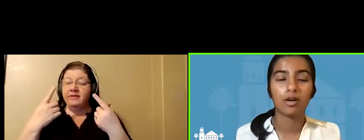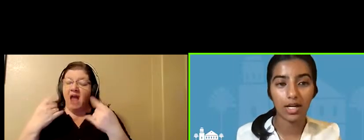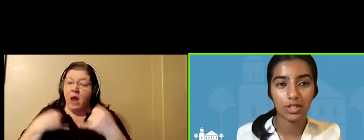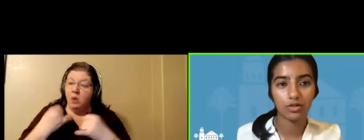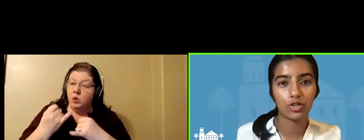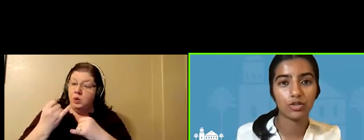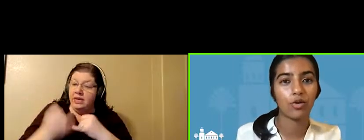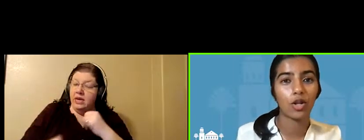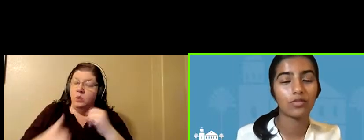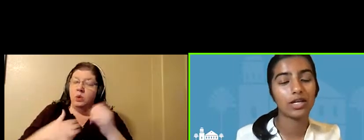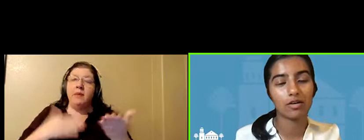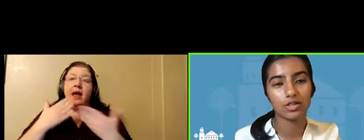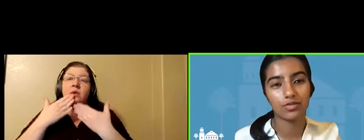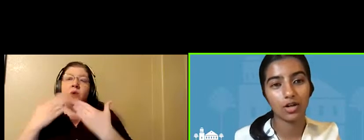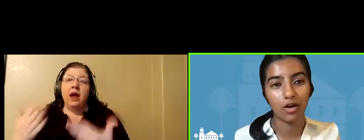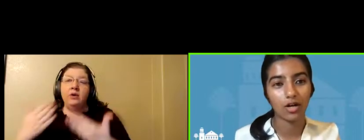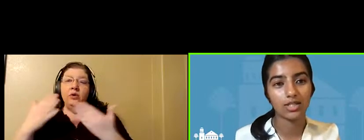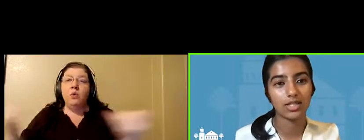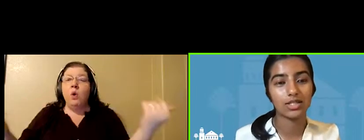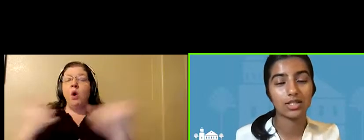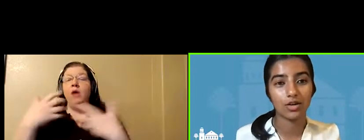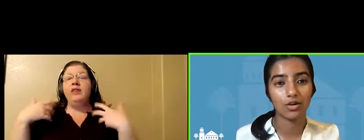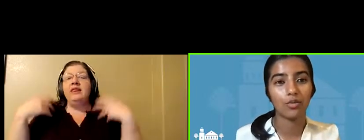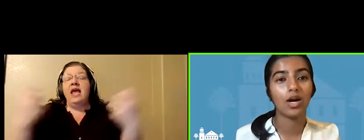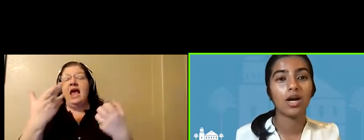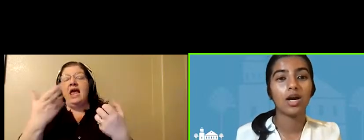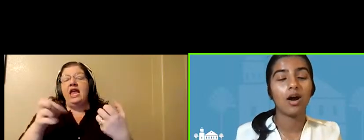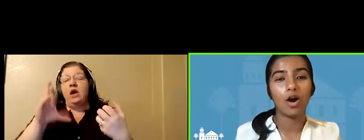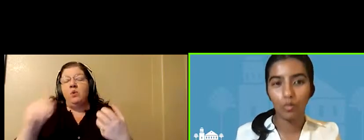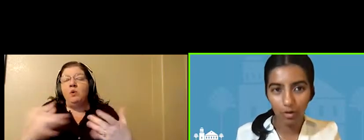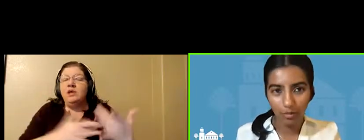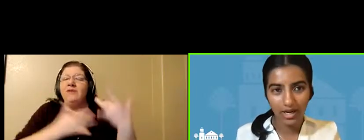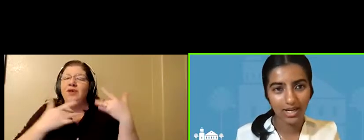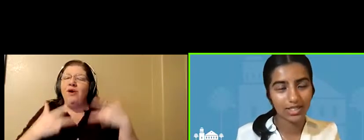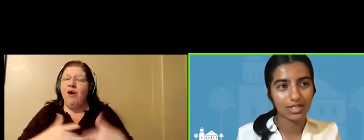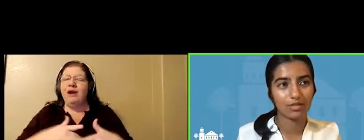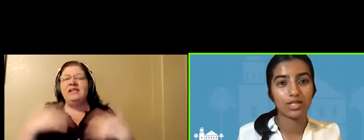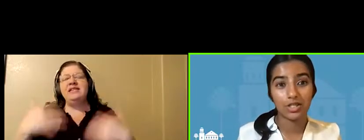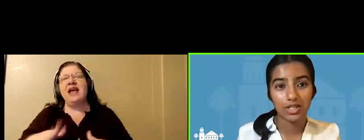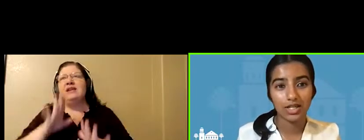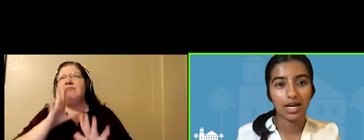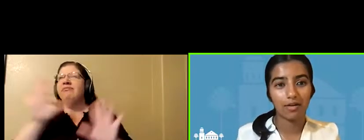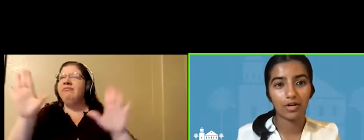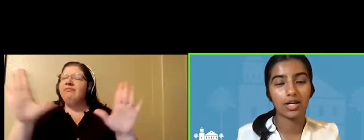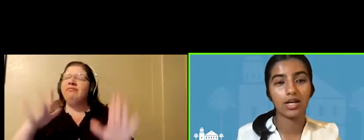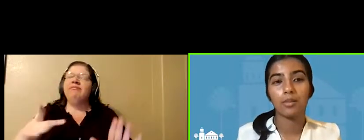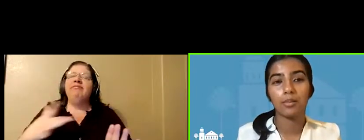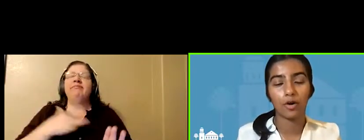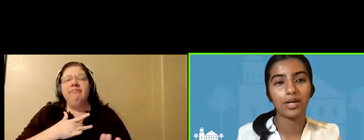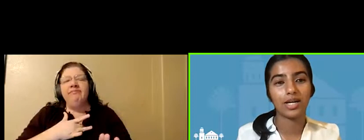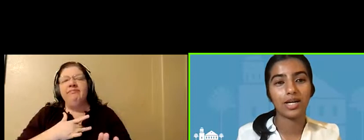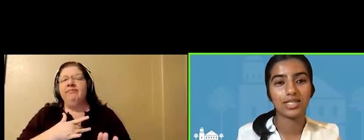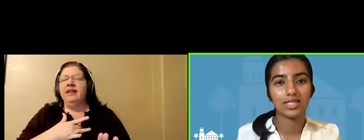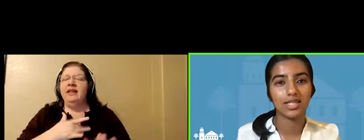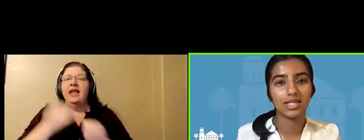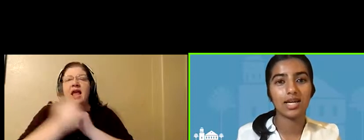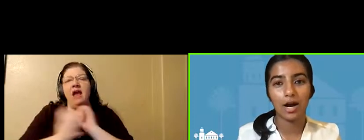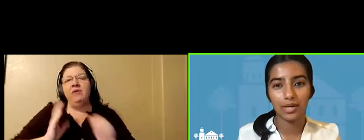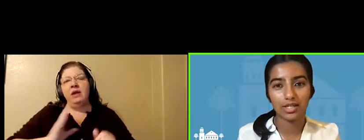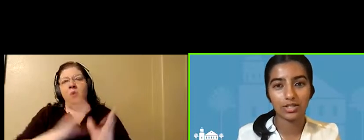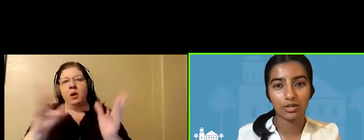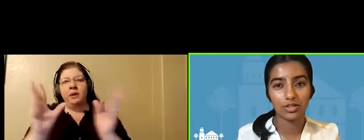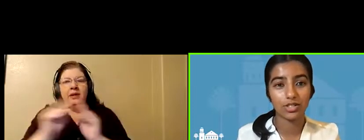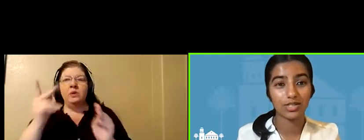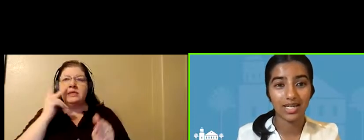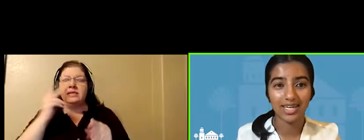my gratitude to all of the heroes of the heart. It's so heartwarming and it's so touching every board meeting to see how